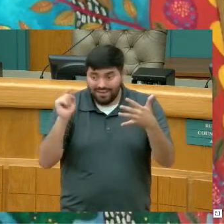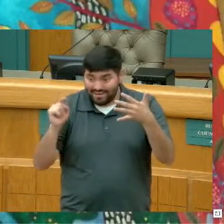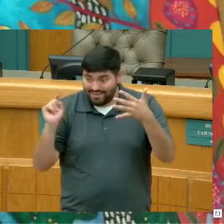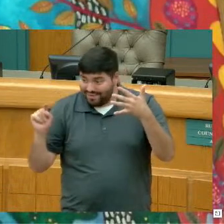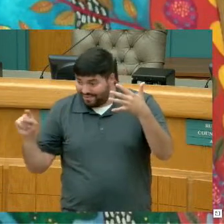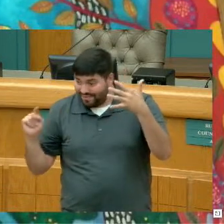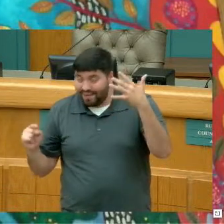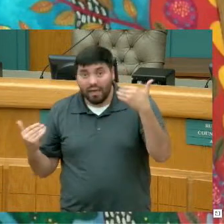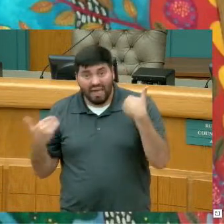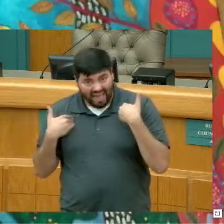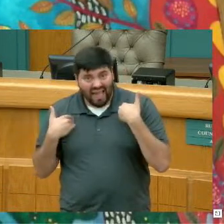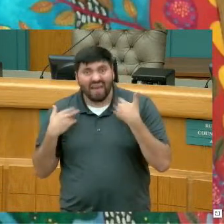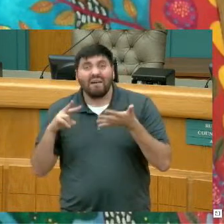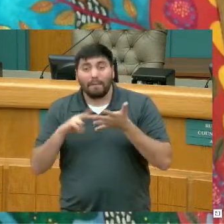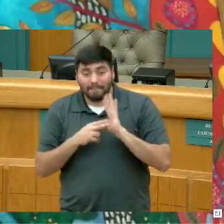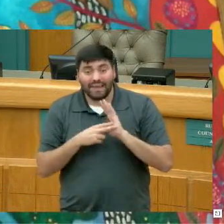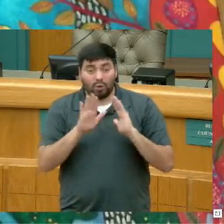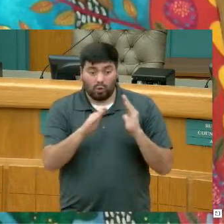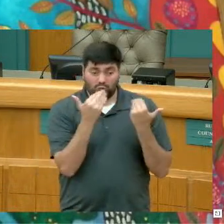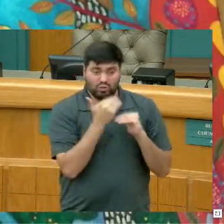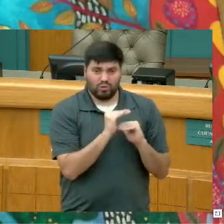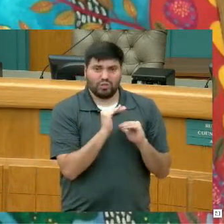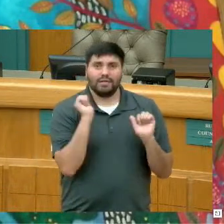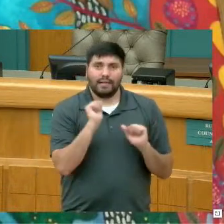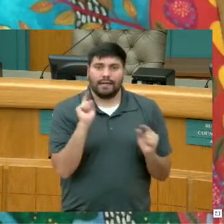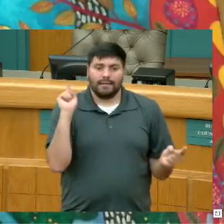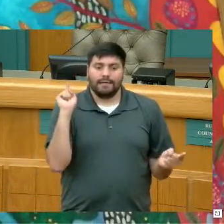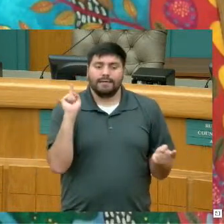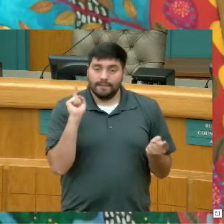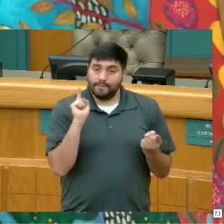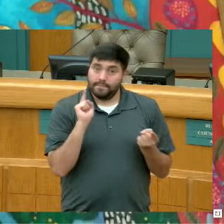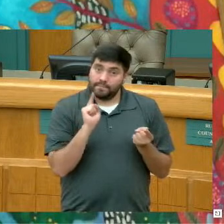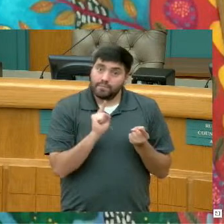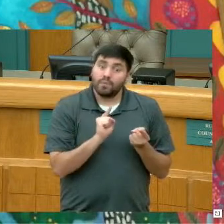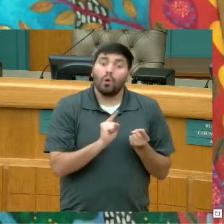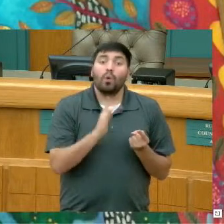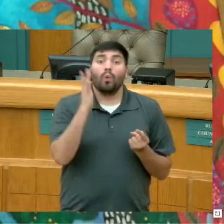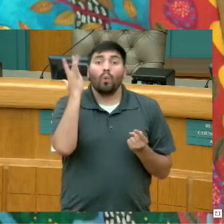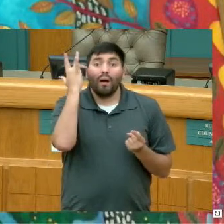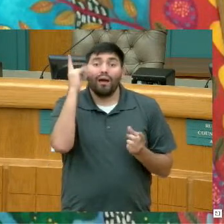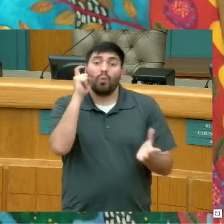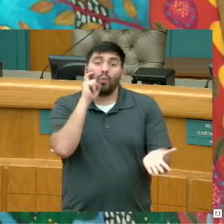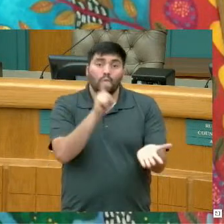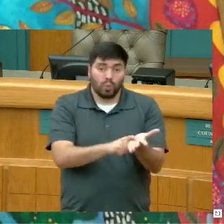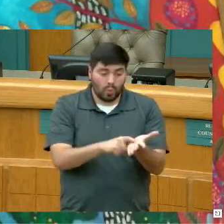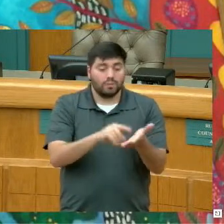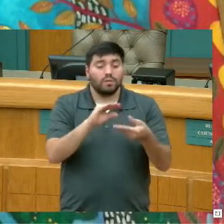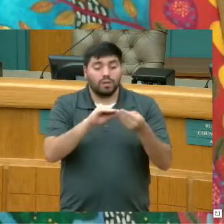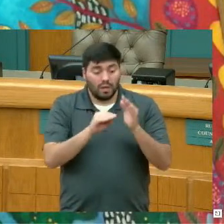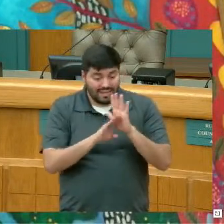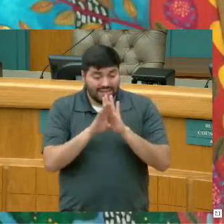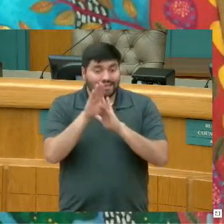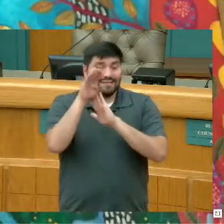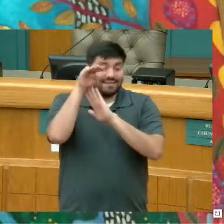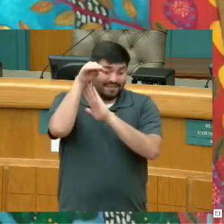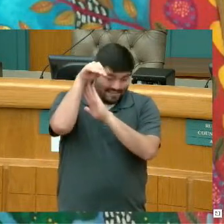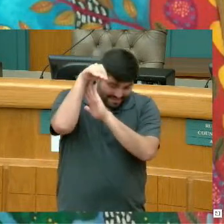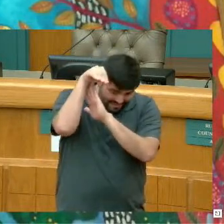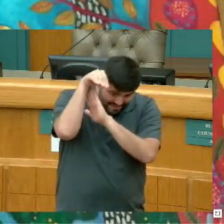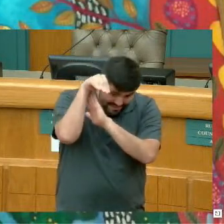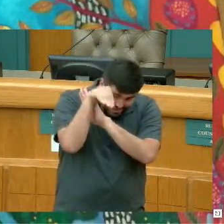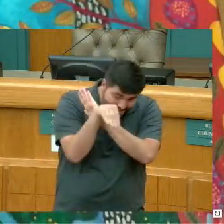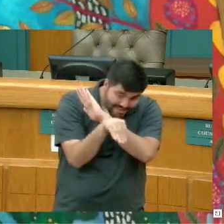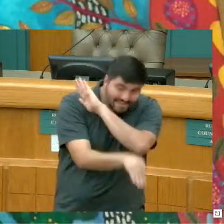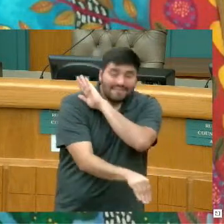together, then we're going to be able to ease those restrictions faster, because that spiral down car, that